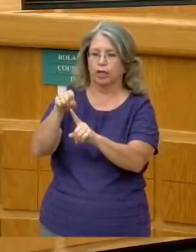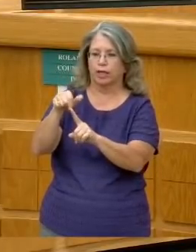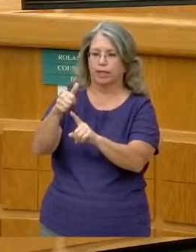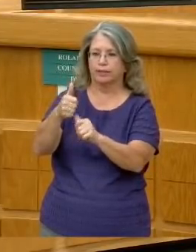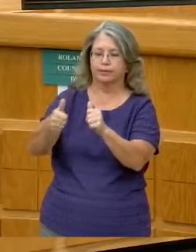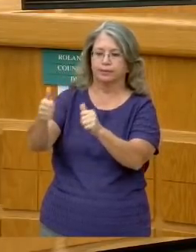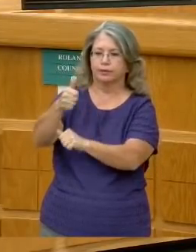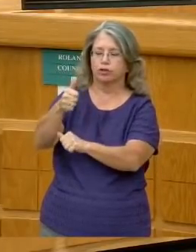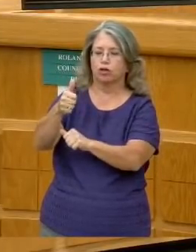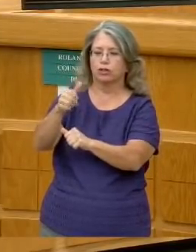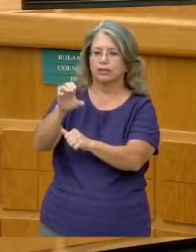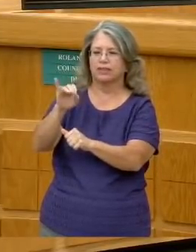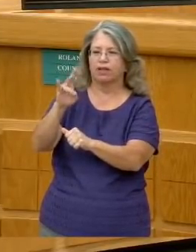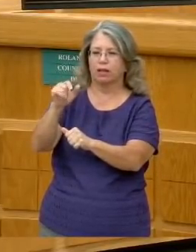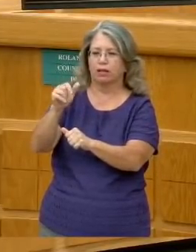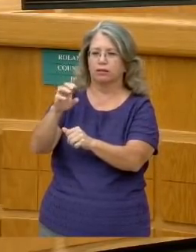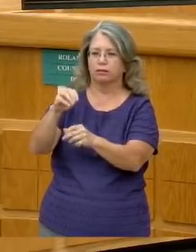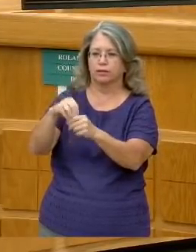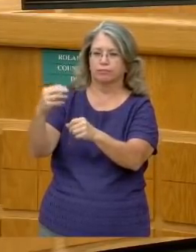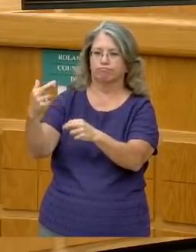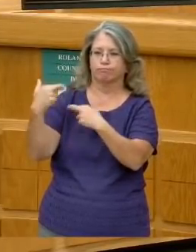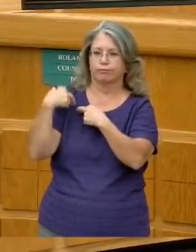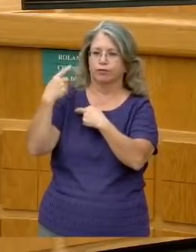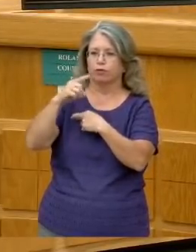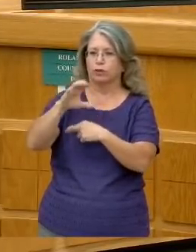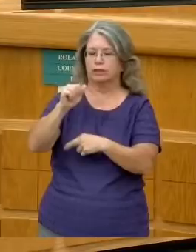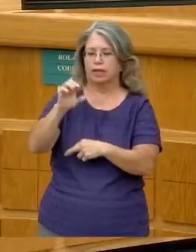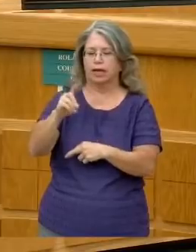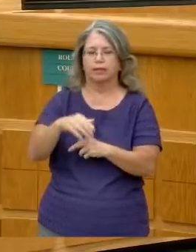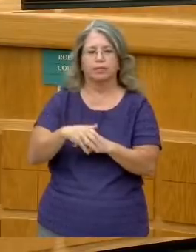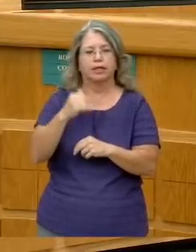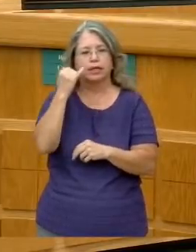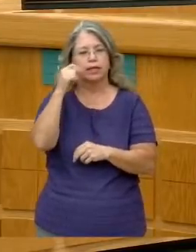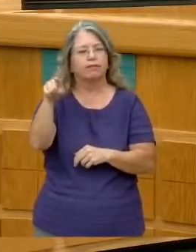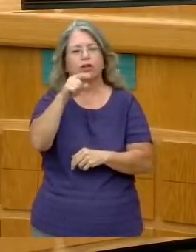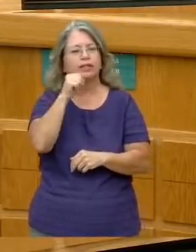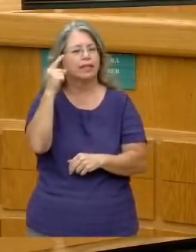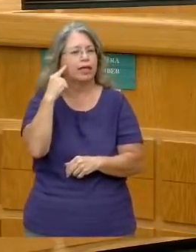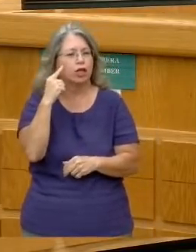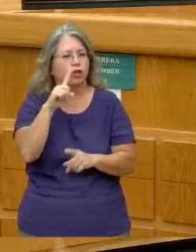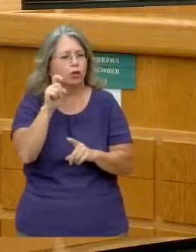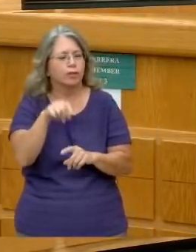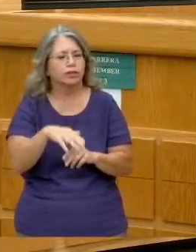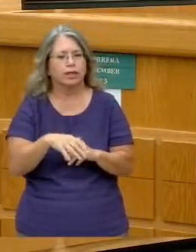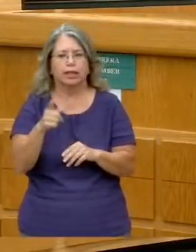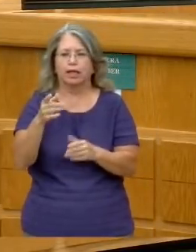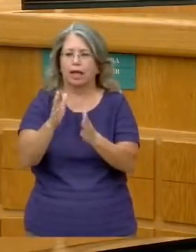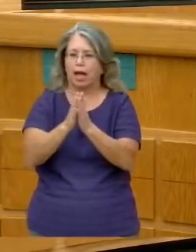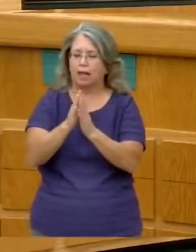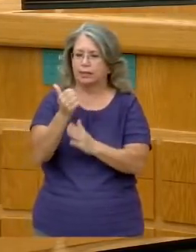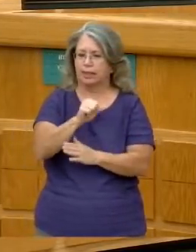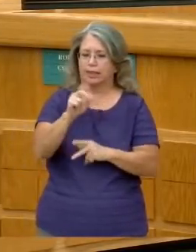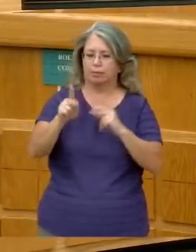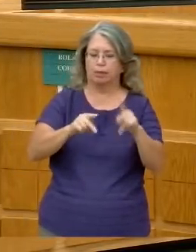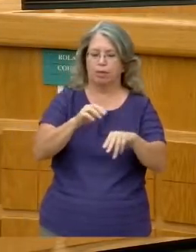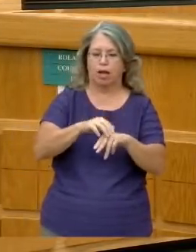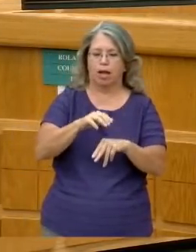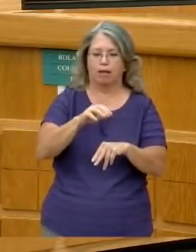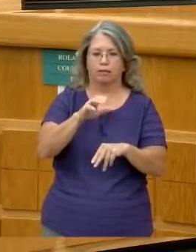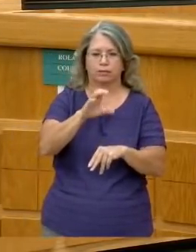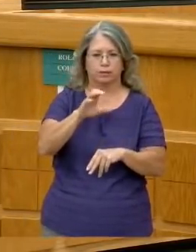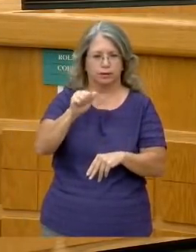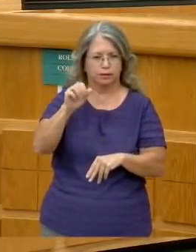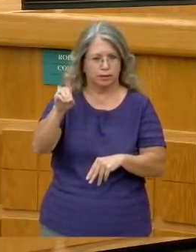of CCAT. Yeah. Thank you, Judge. Just in case the viewing audience couldn't hear, the question was, are there any persons at the Corpus Christi Army